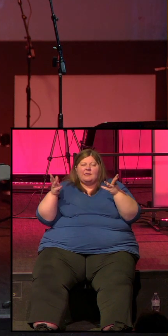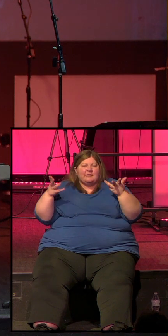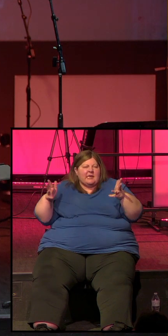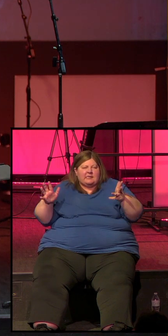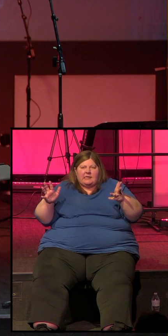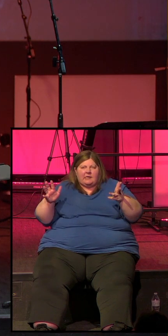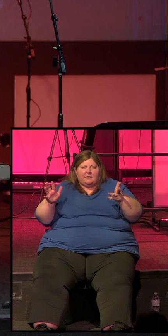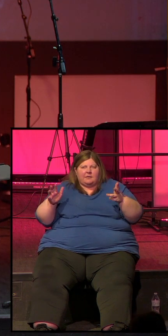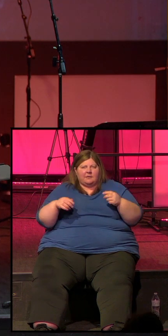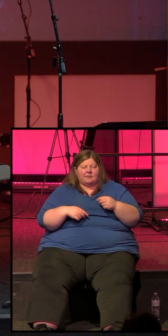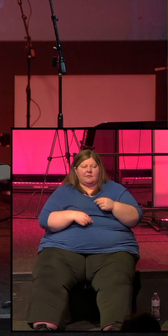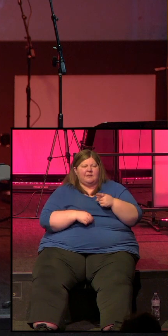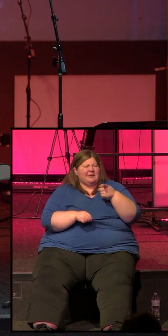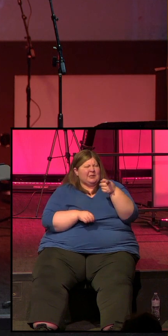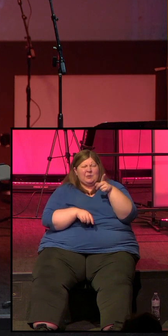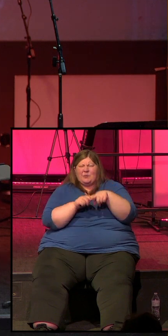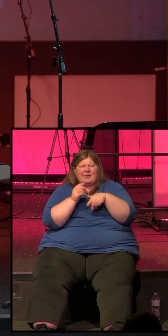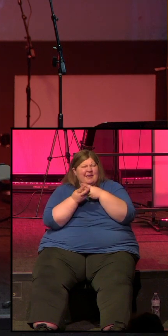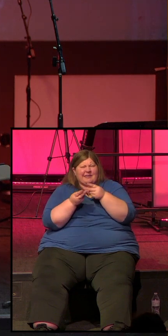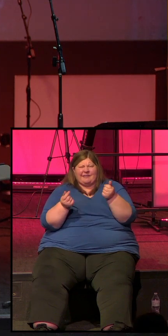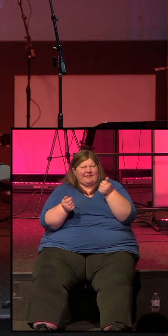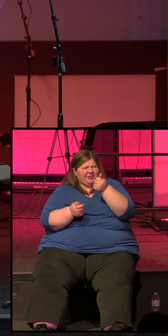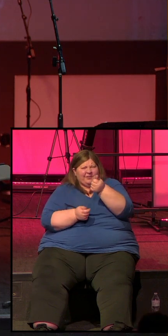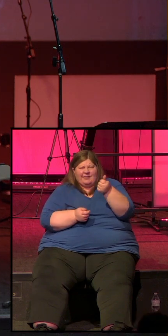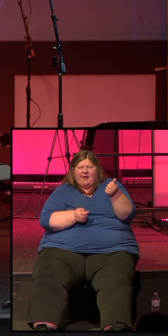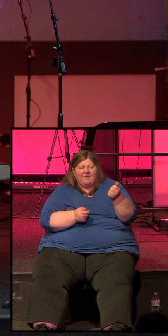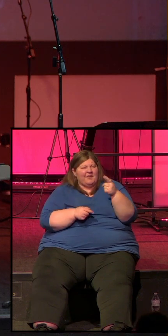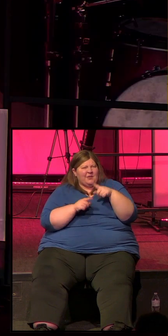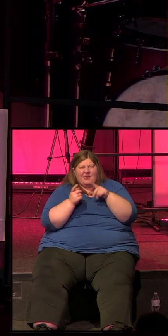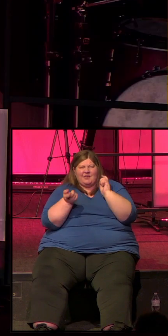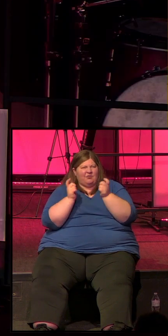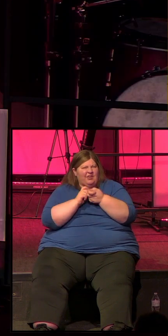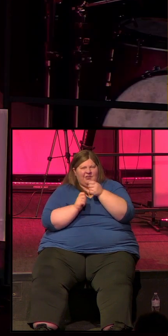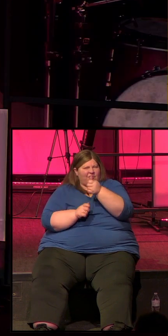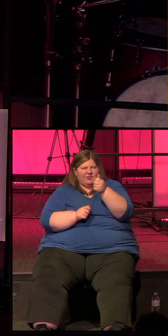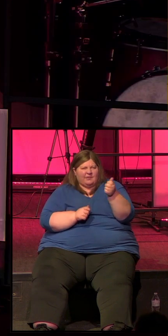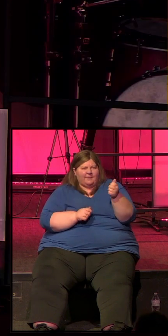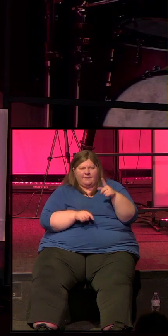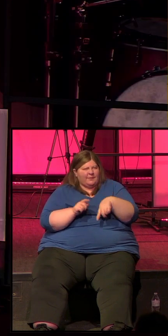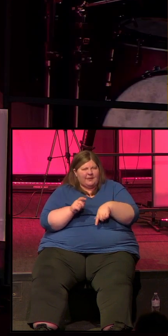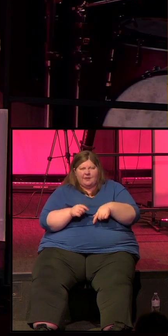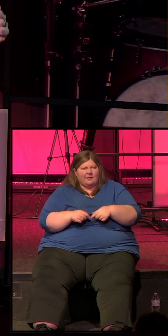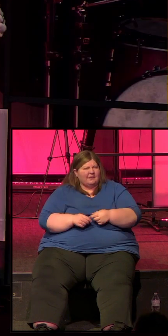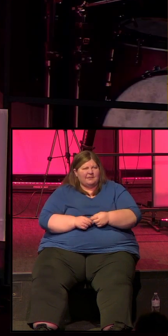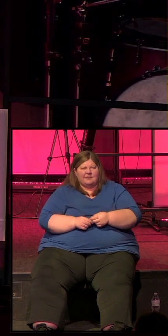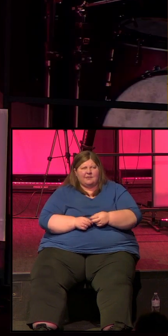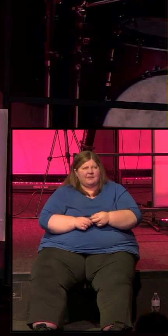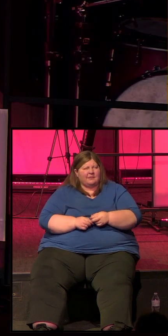You can't fix you. You can't change you.